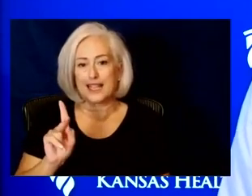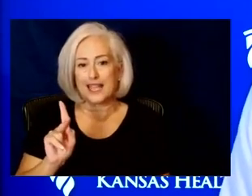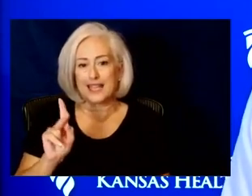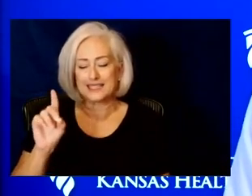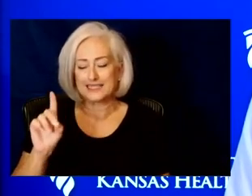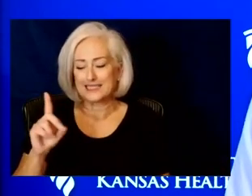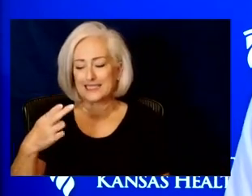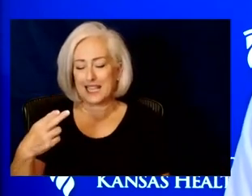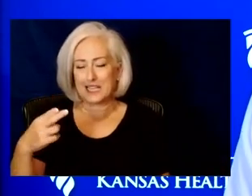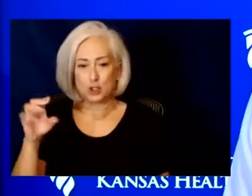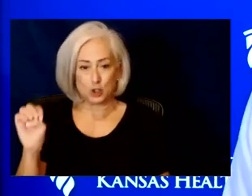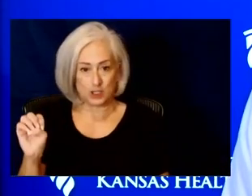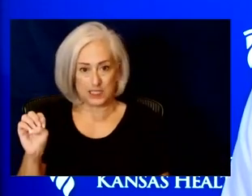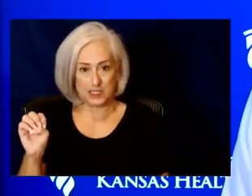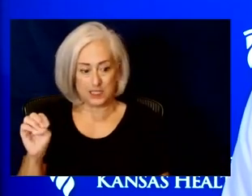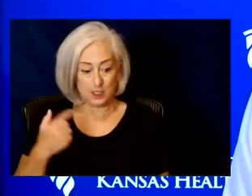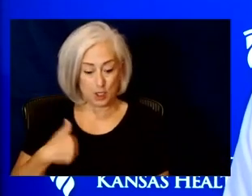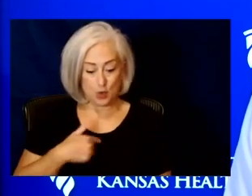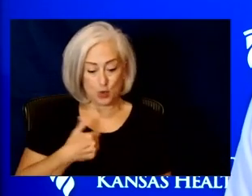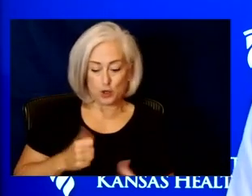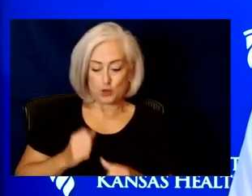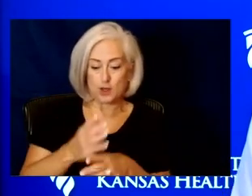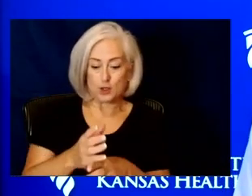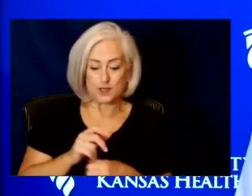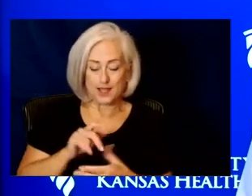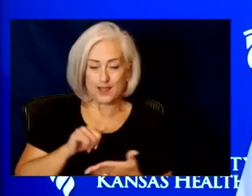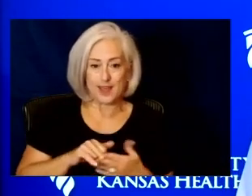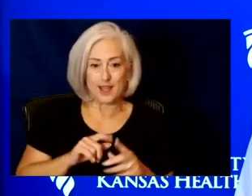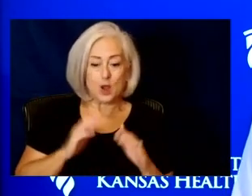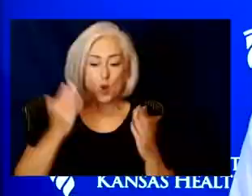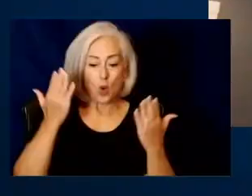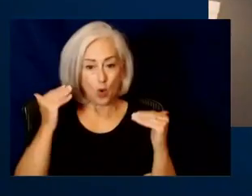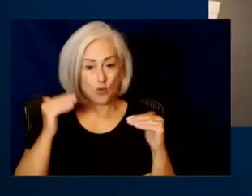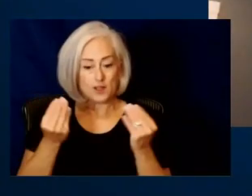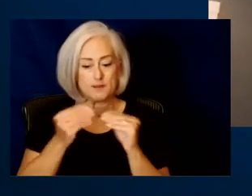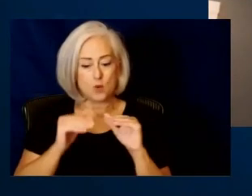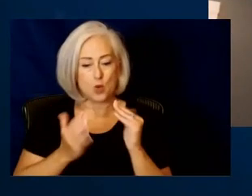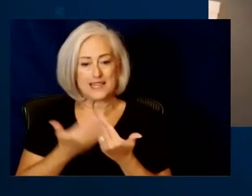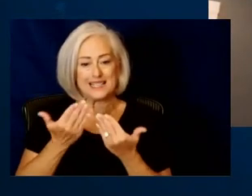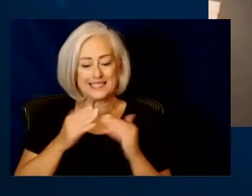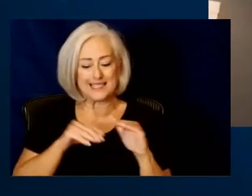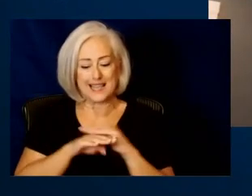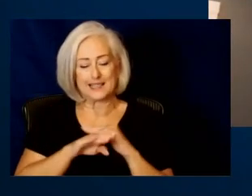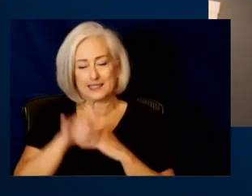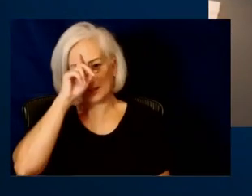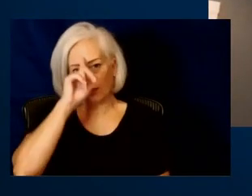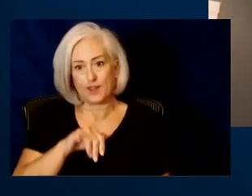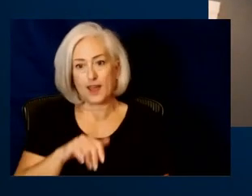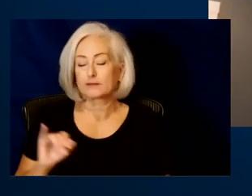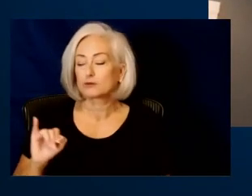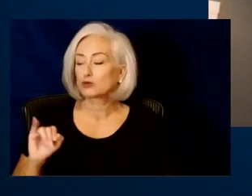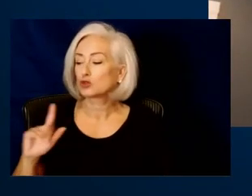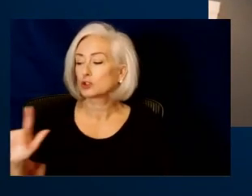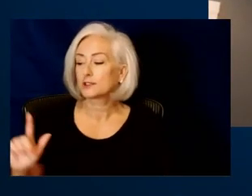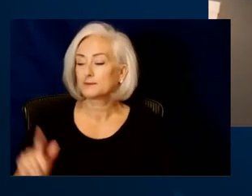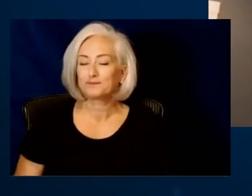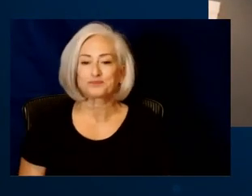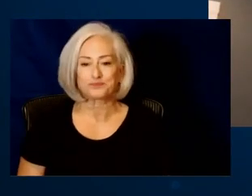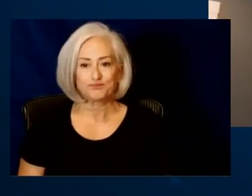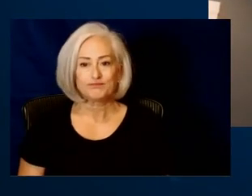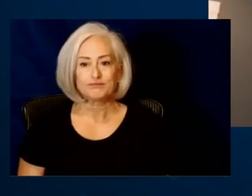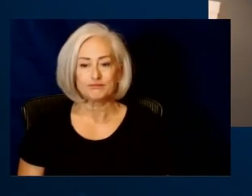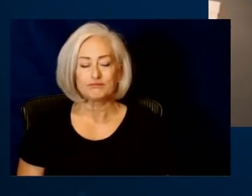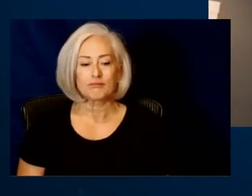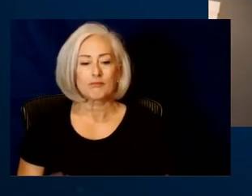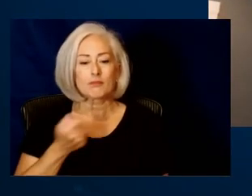on that. Hopefully, there will be easier access towards that. Jill. Yeah, let's wrap up with a few COVID